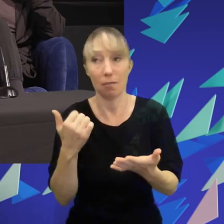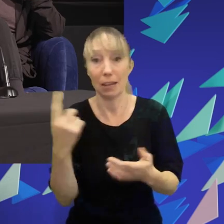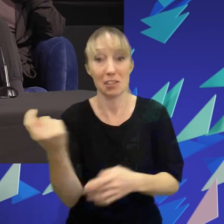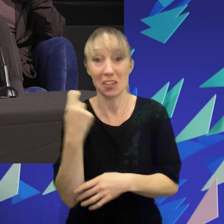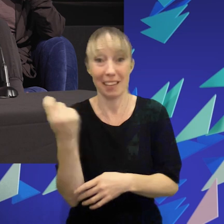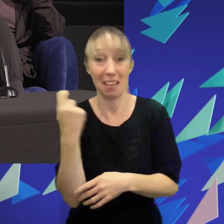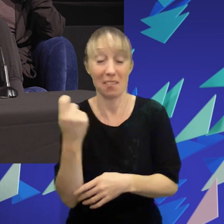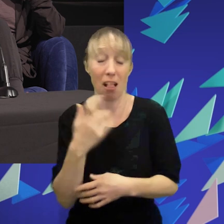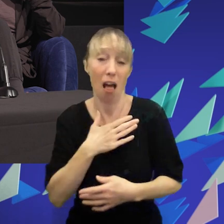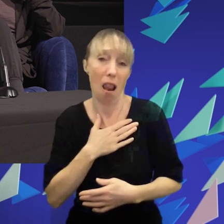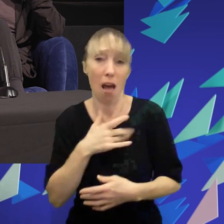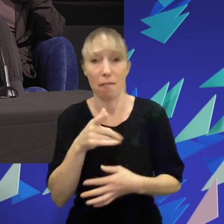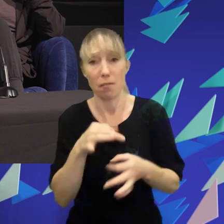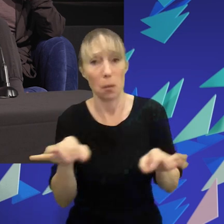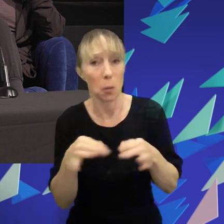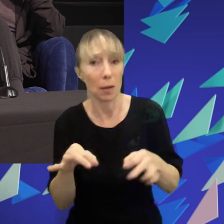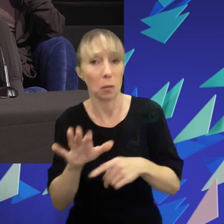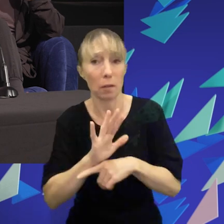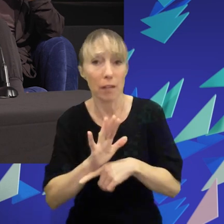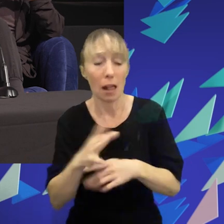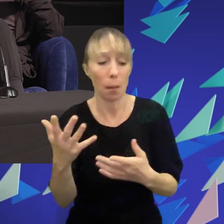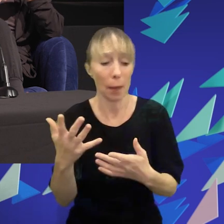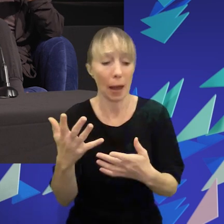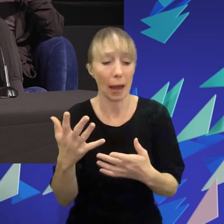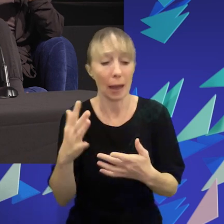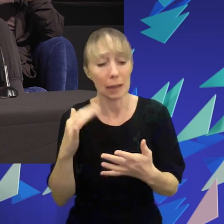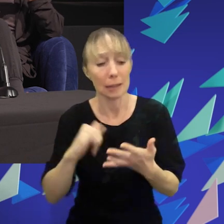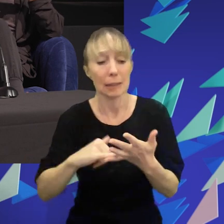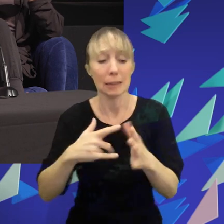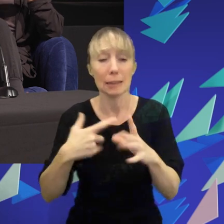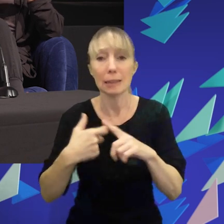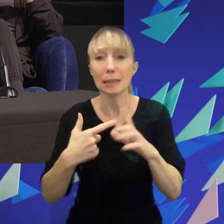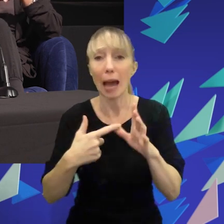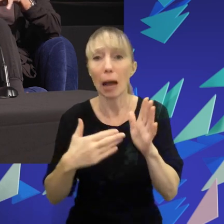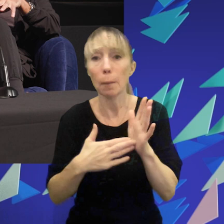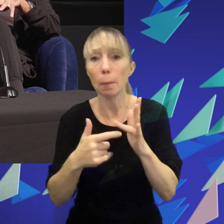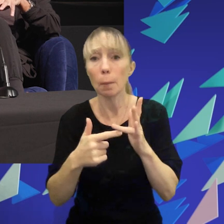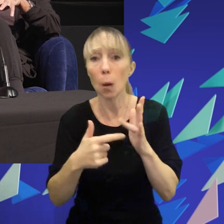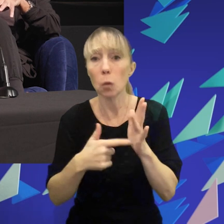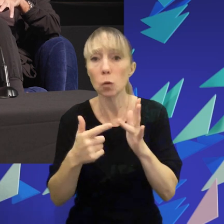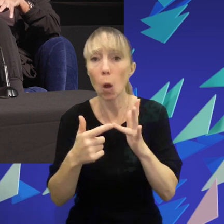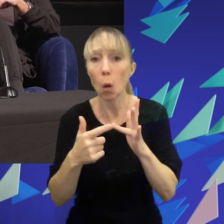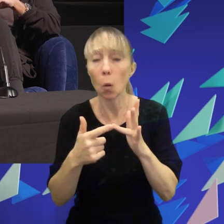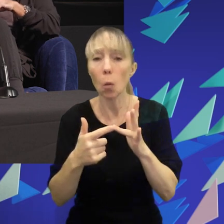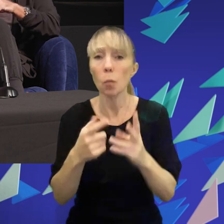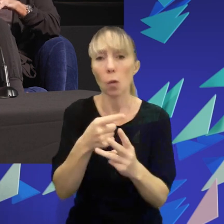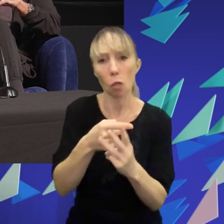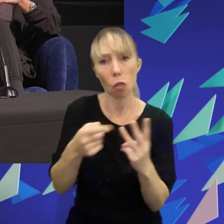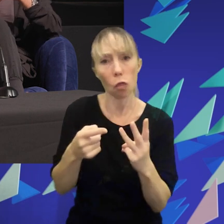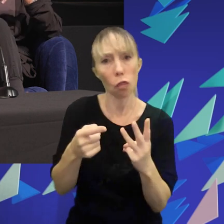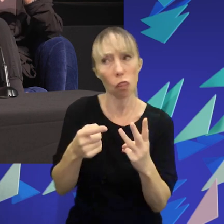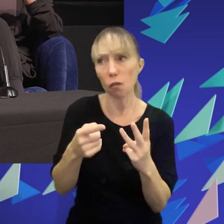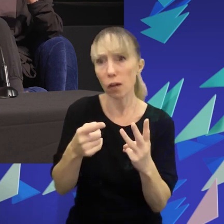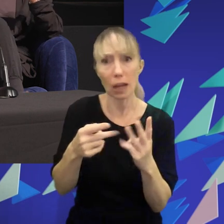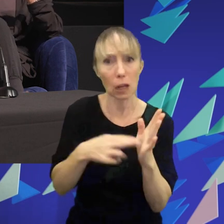love that score and that thing. And Ryuichi, the thing with Ryuichi is that with three notes, he can just compose